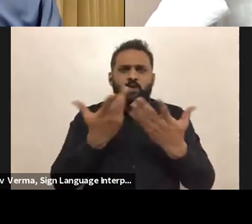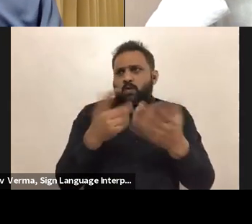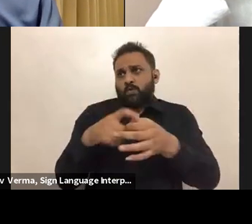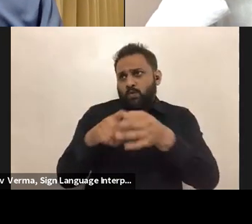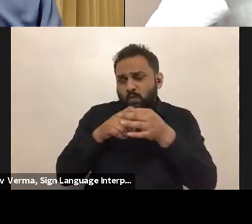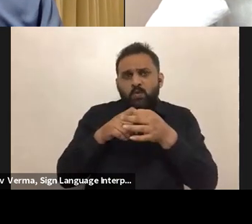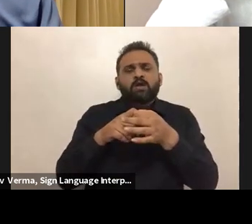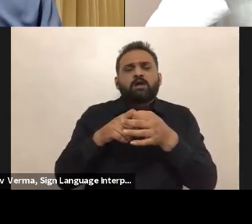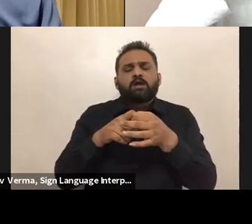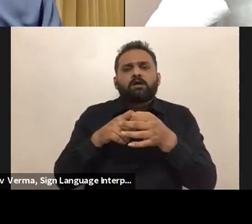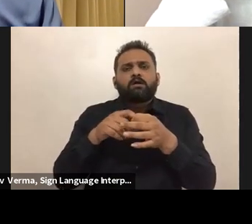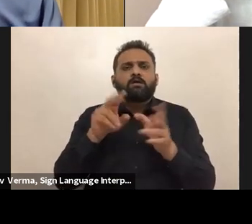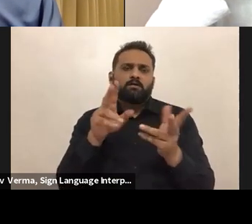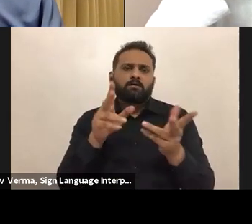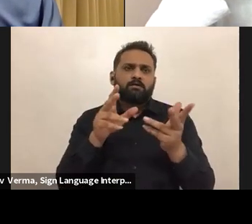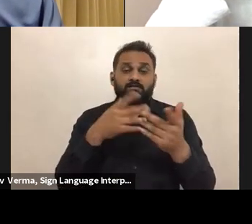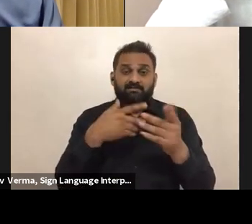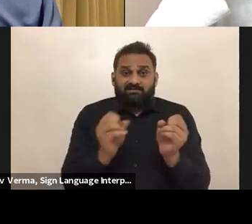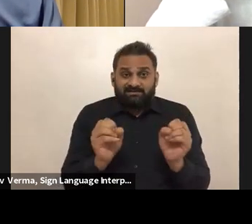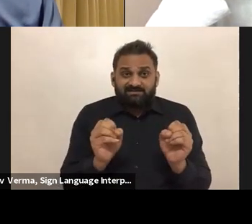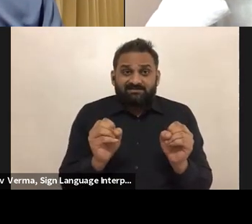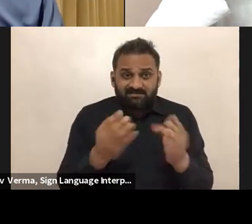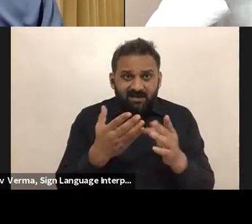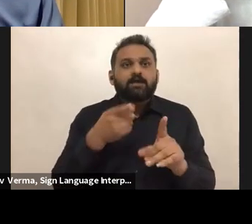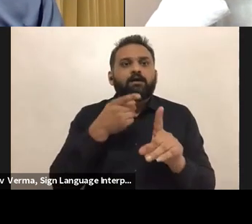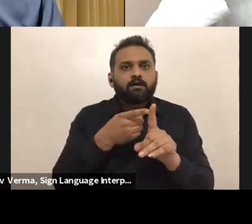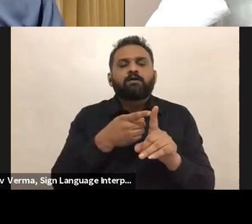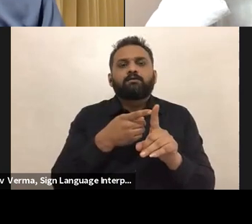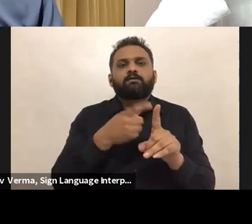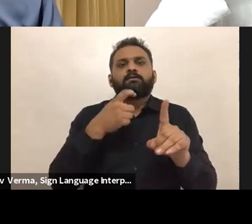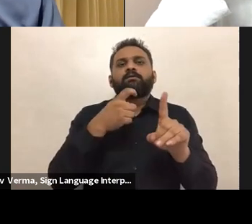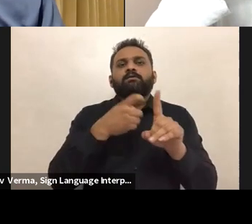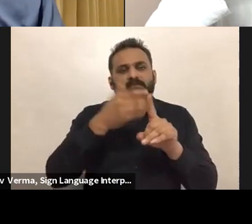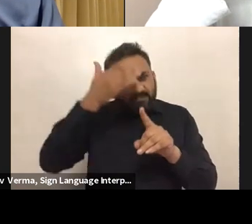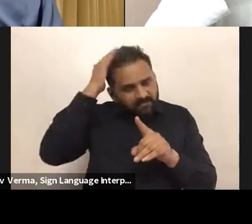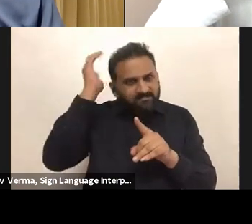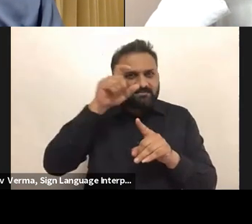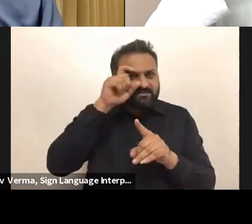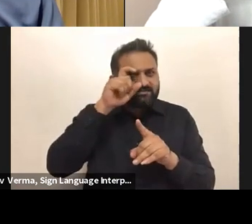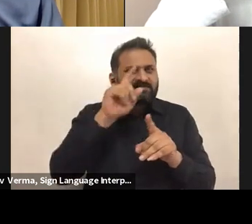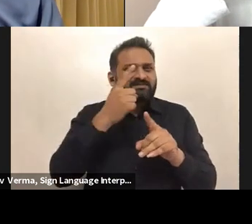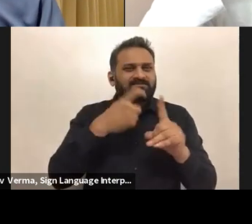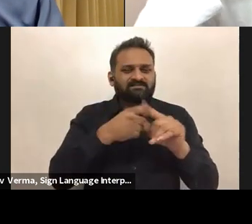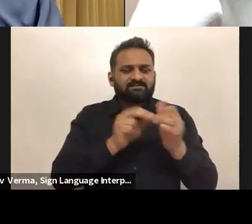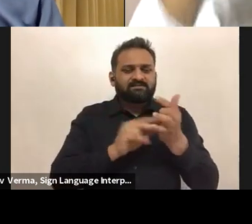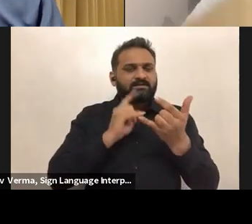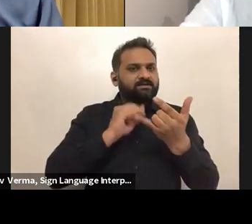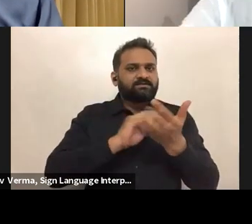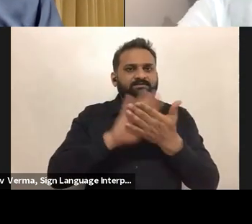is, at the beginning, Kanishka raised numbers, and he talked about how India